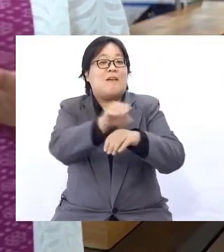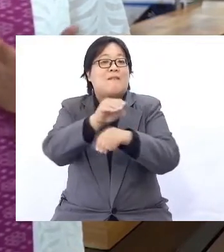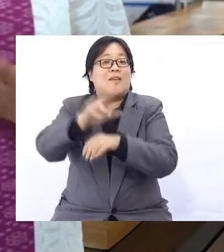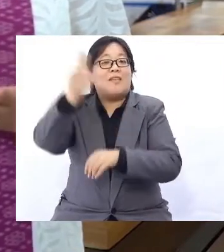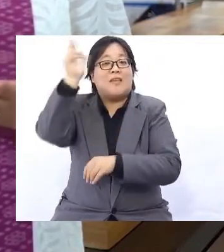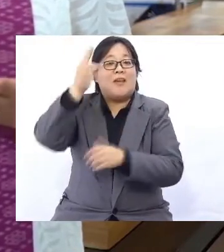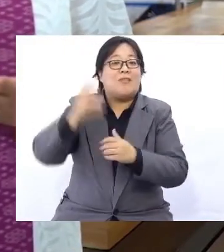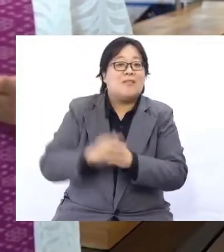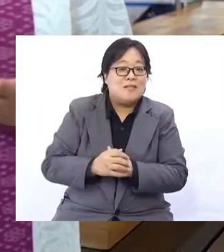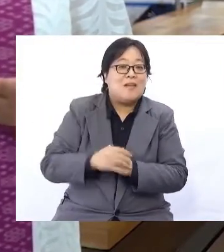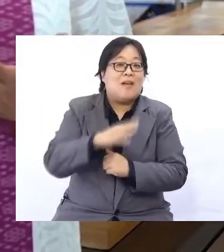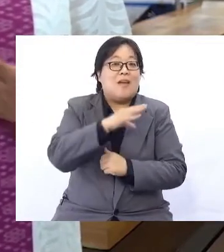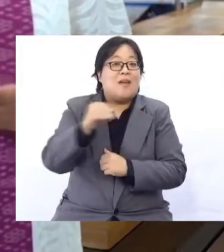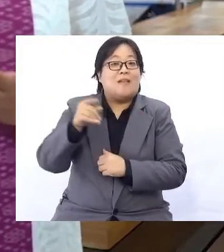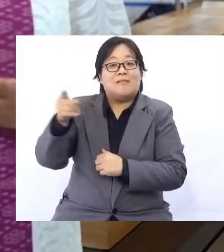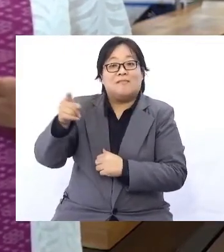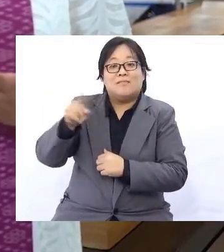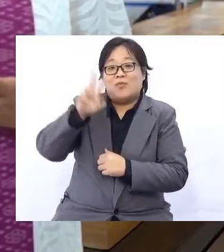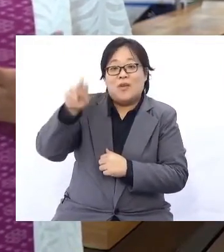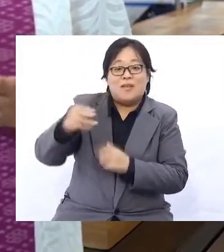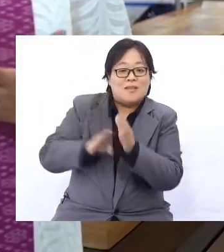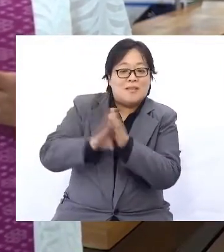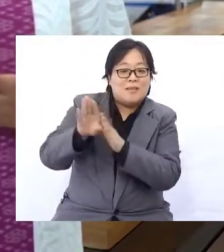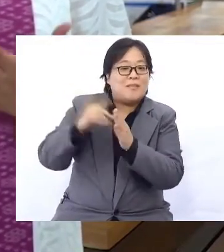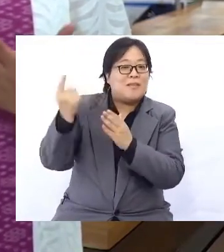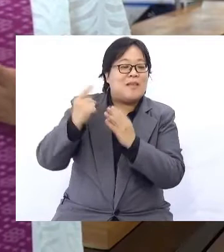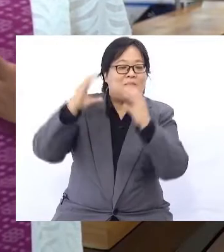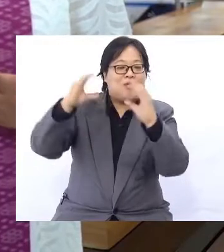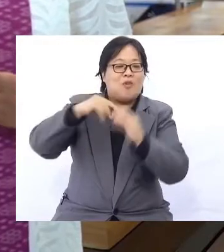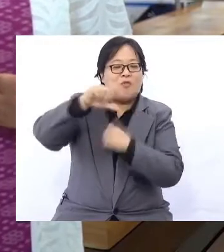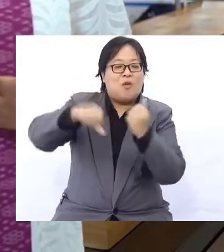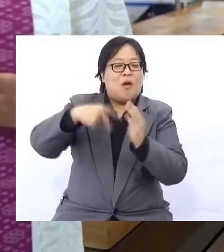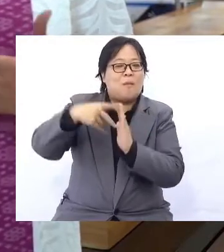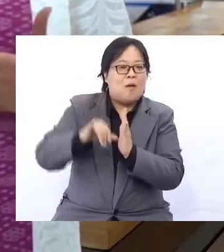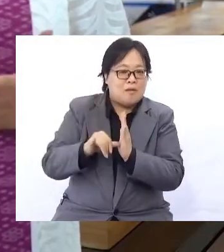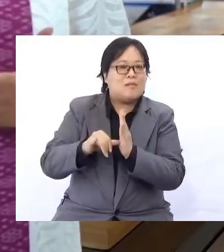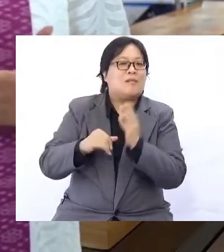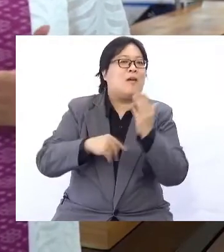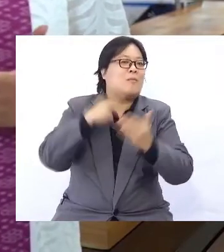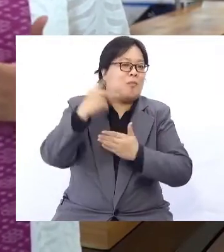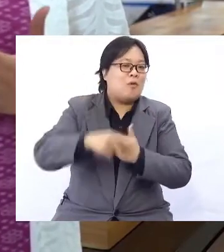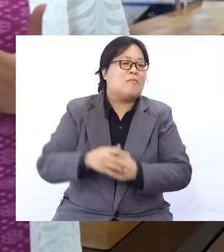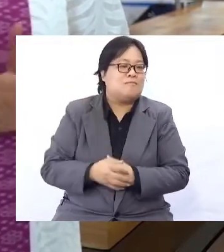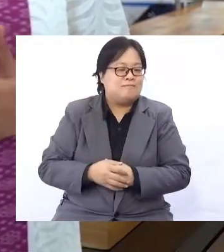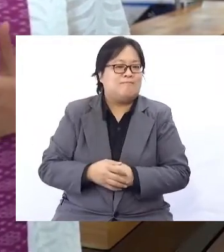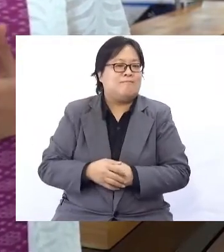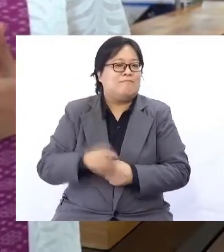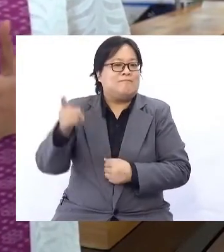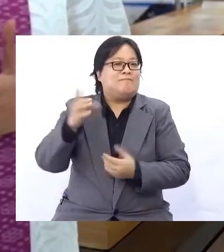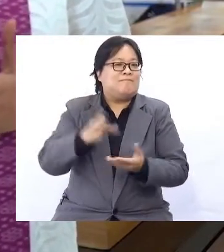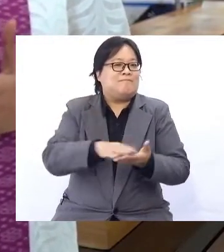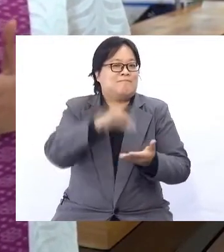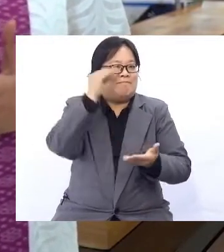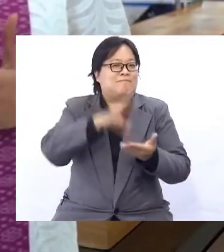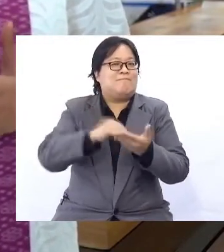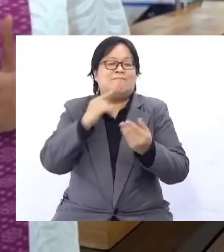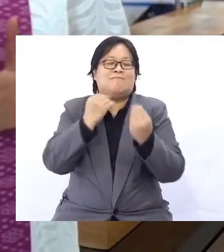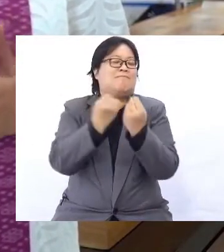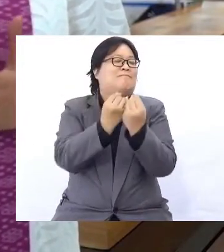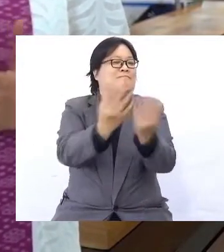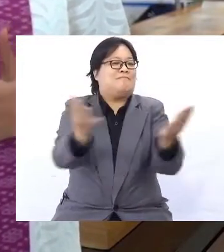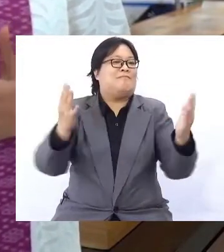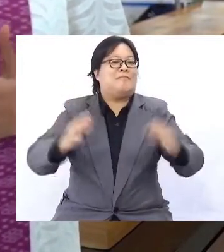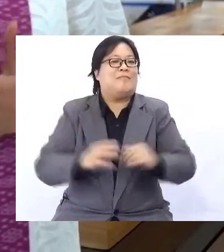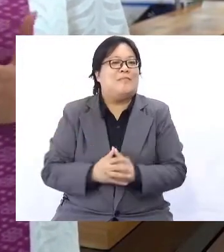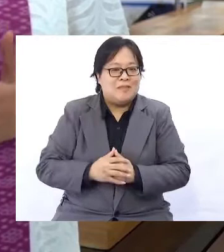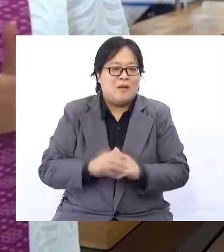governments and the UN develop sound and effective social policies and programs. His learnings undoubtedly come from a deep